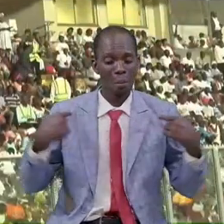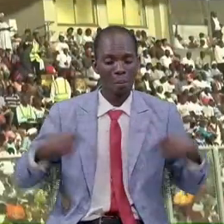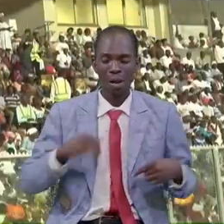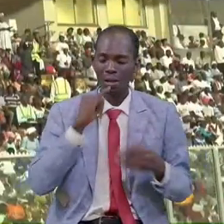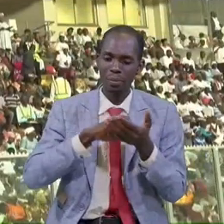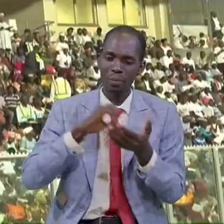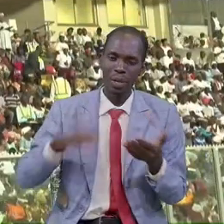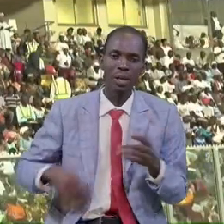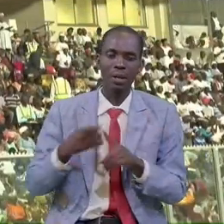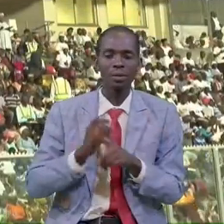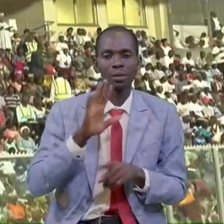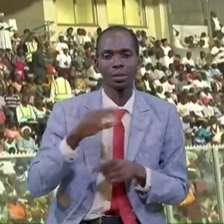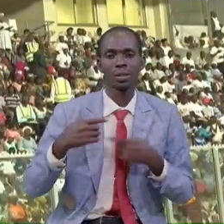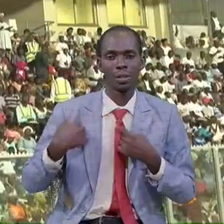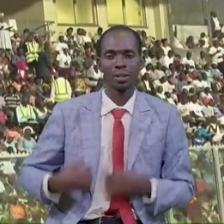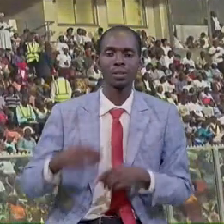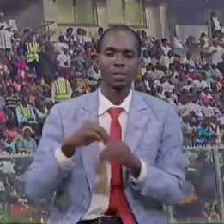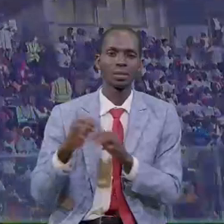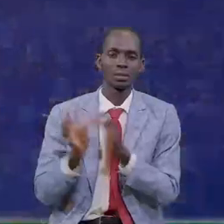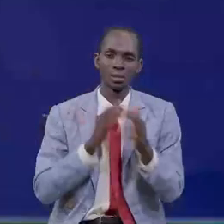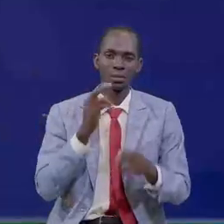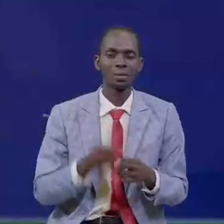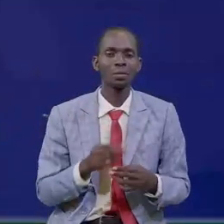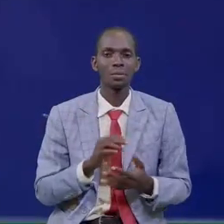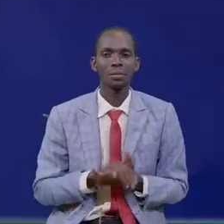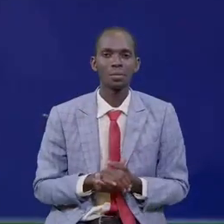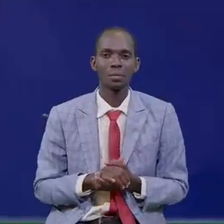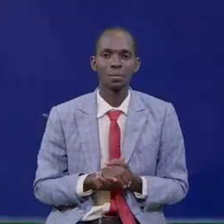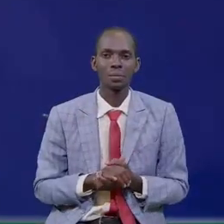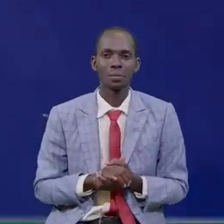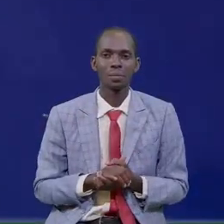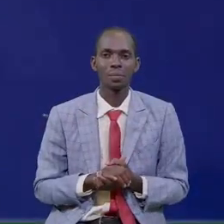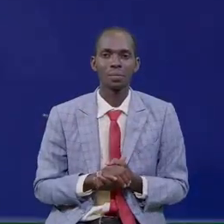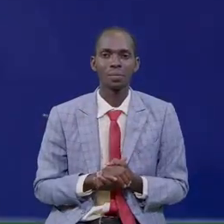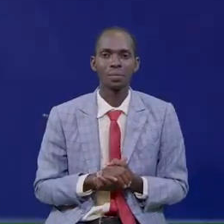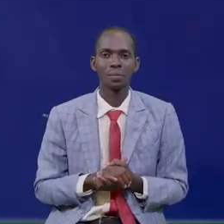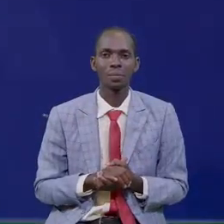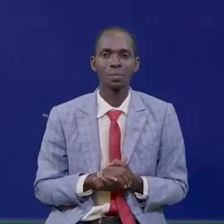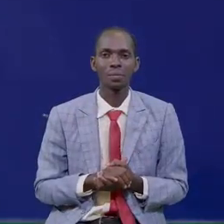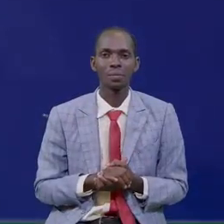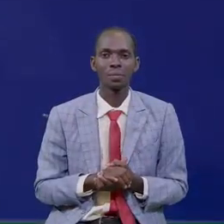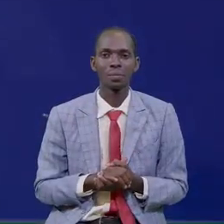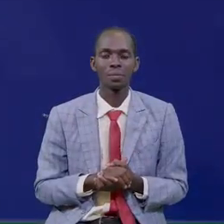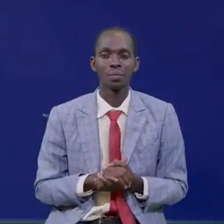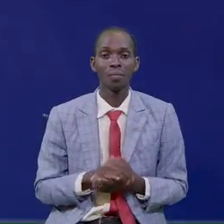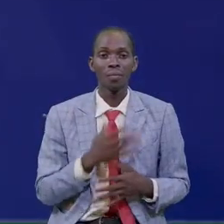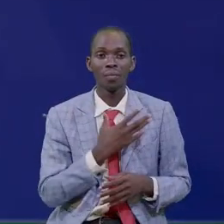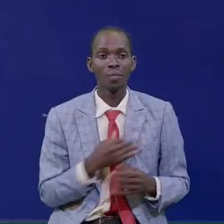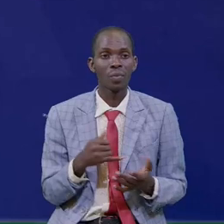Les limitations sont ôtées de vous. Votre cœur brisé est guéri. La douleur est ôtée de votre cœur. And it says to